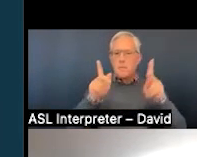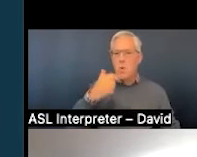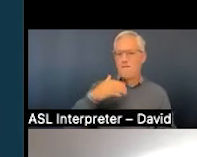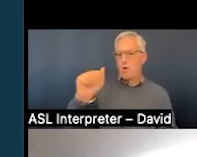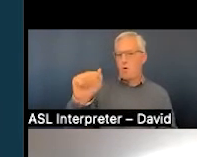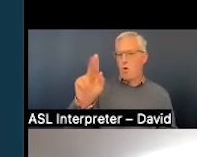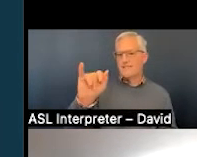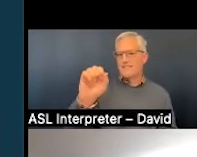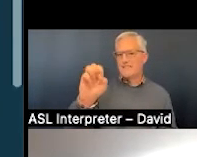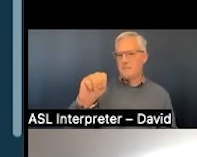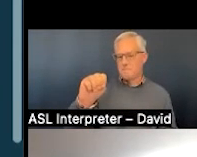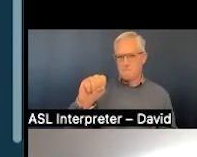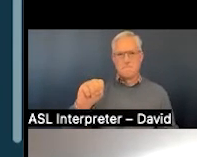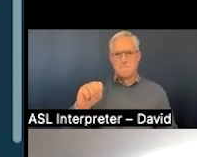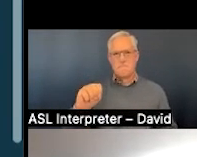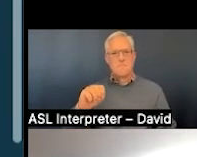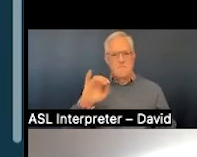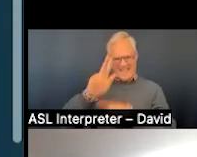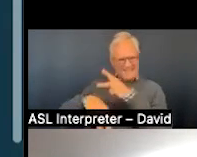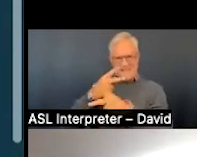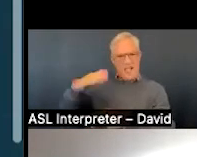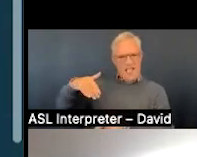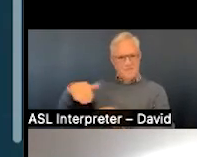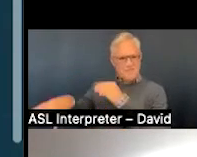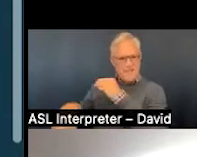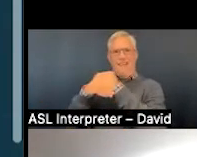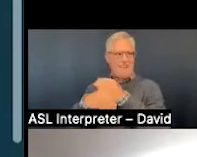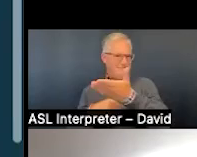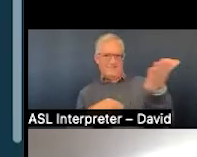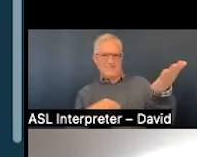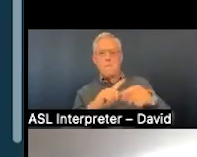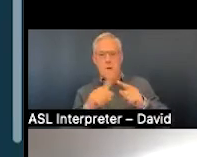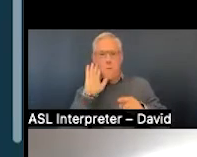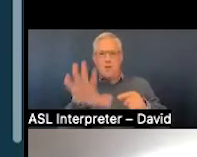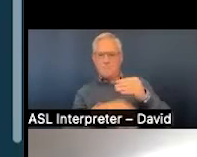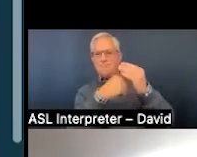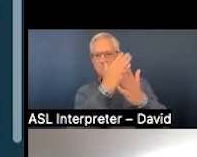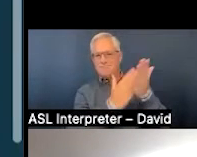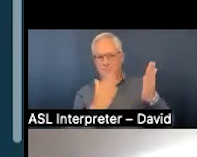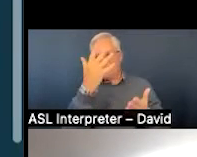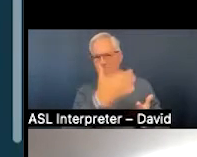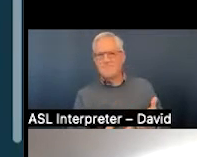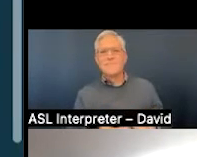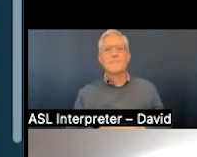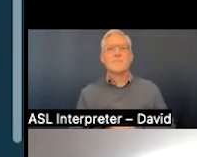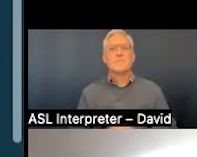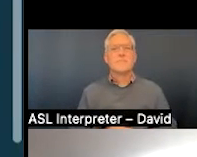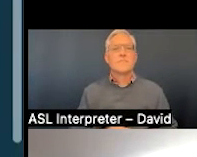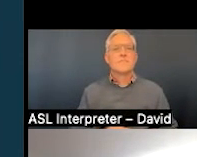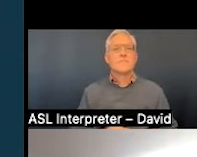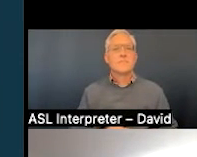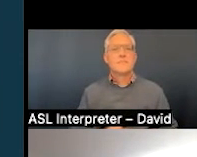as Park Circus have many DCPs with subtitles packaged in them, that even though it's not technically a sidecard